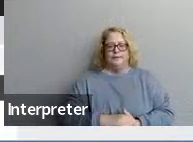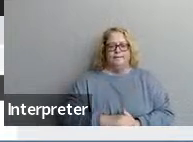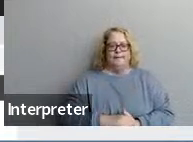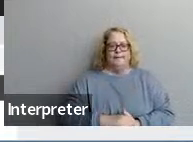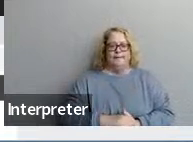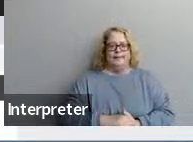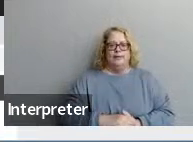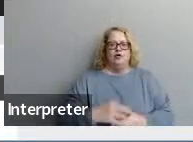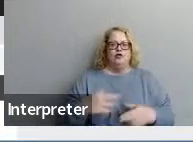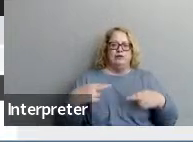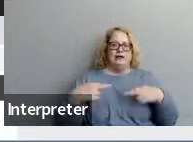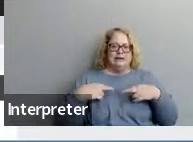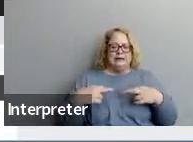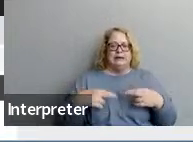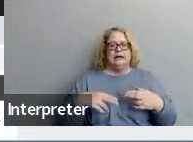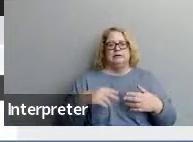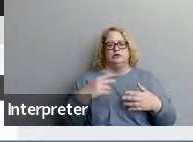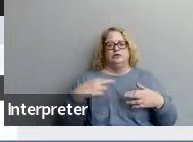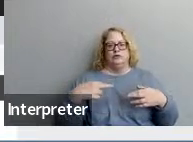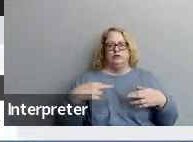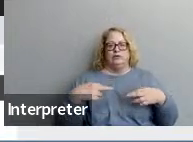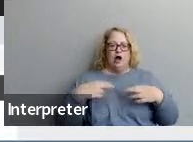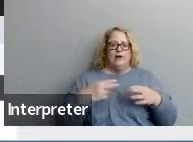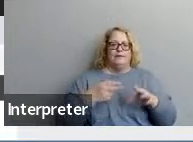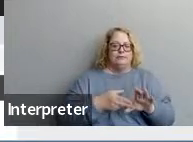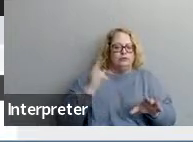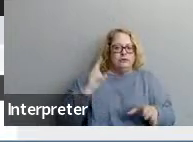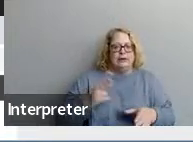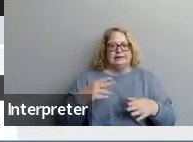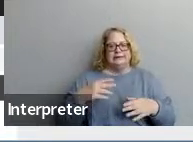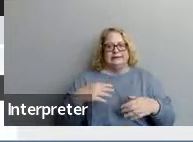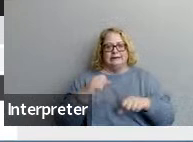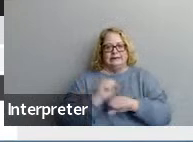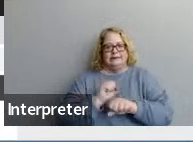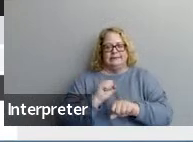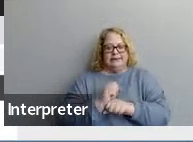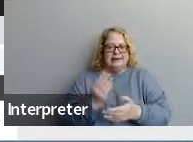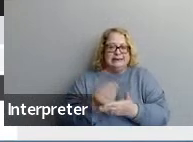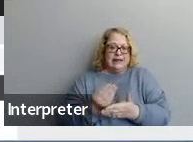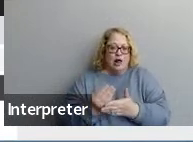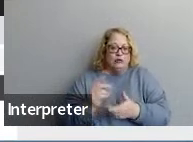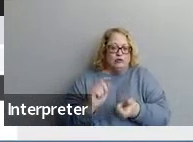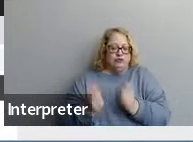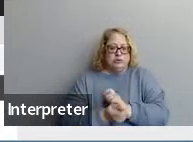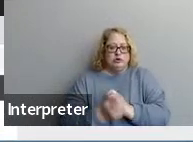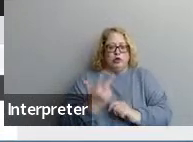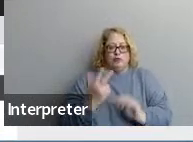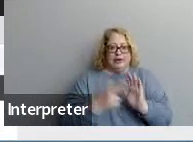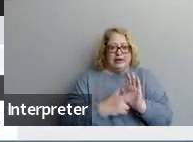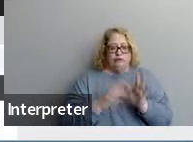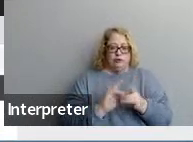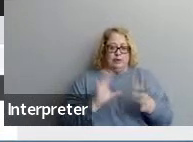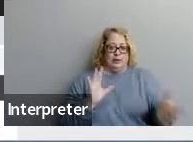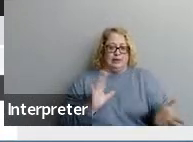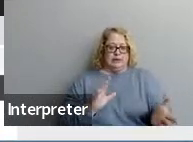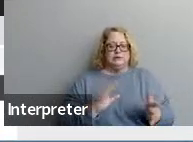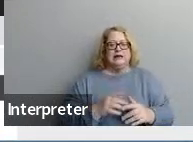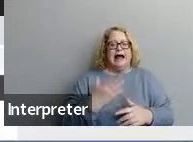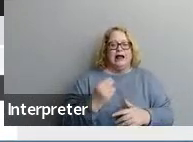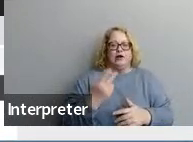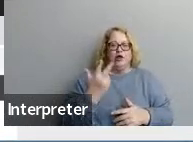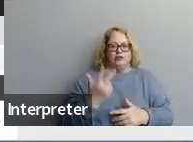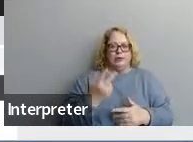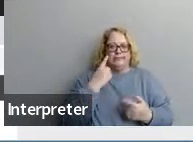13th, 2022. Employment resignations, retirement, salary adjustments, extra duty pay, 3 contract release requests, and